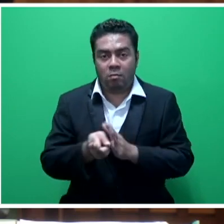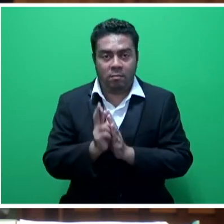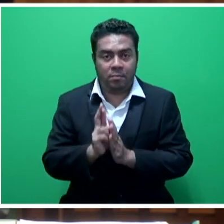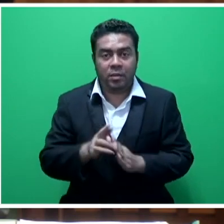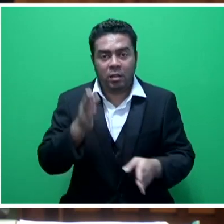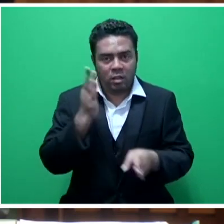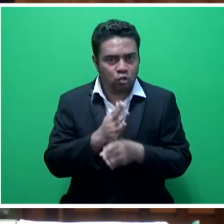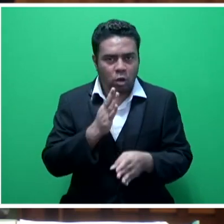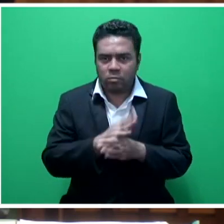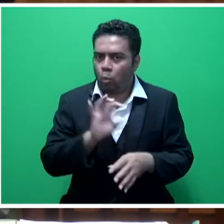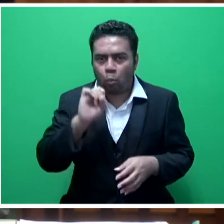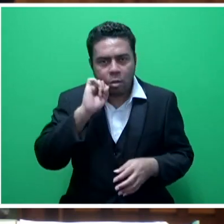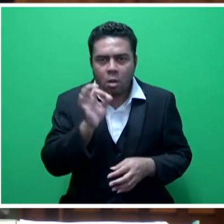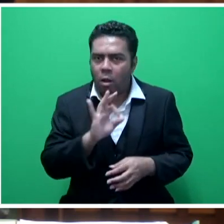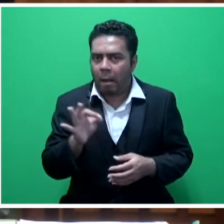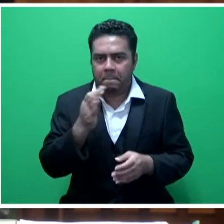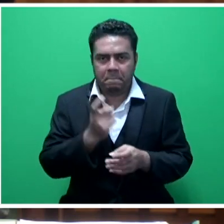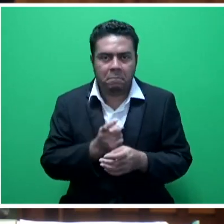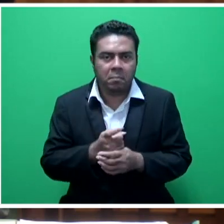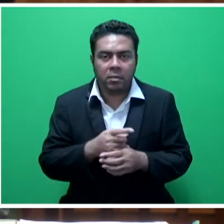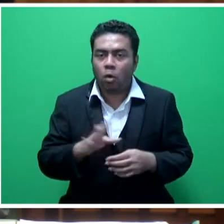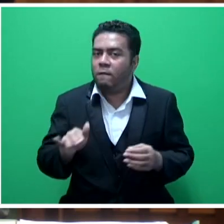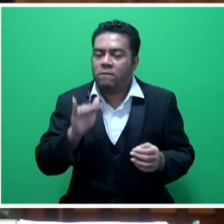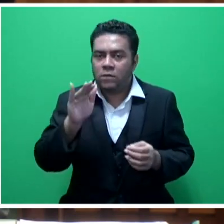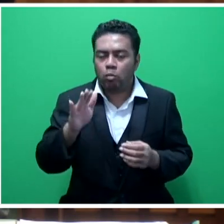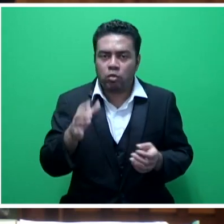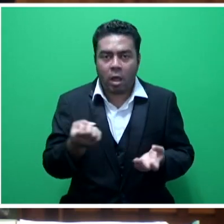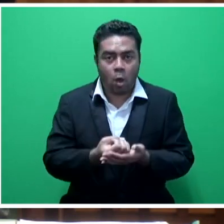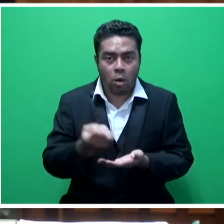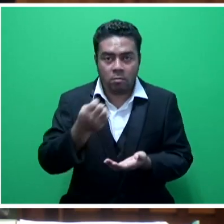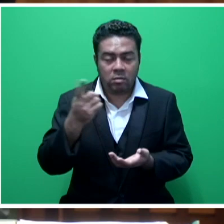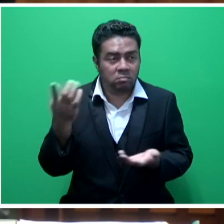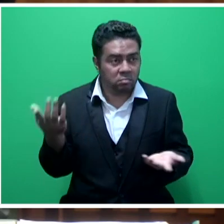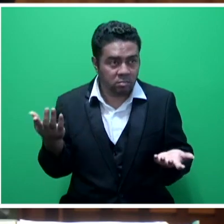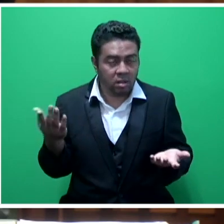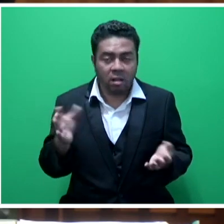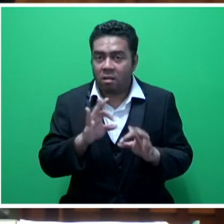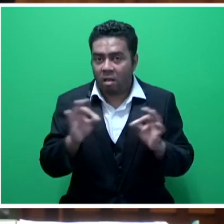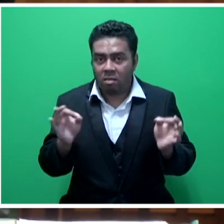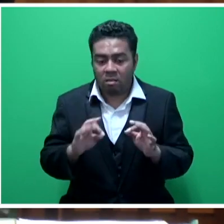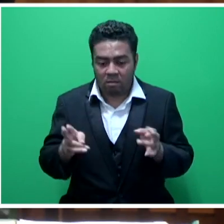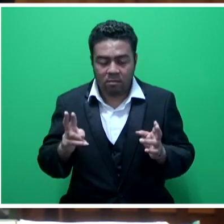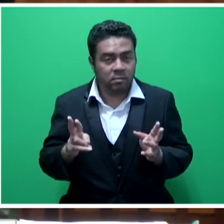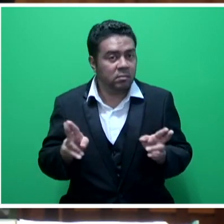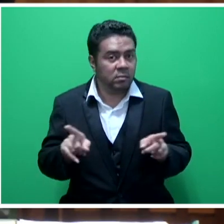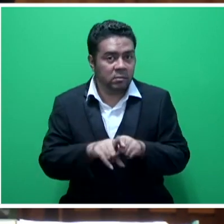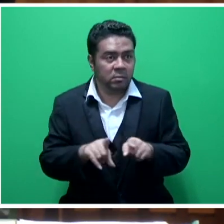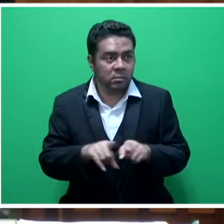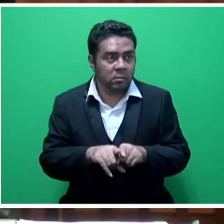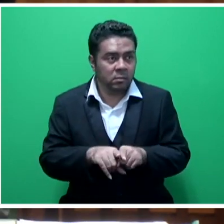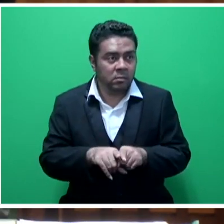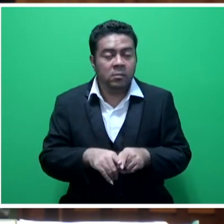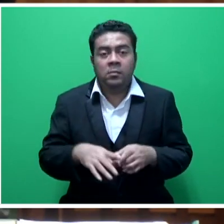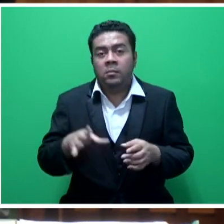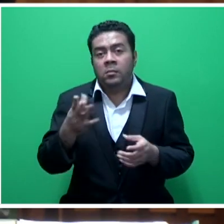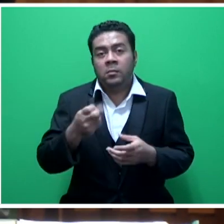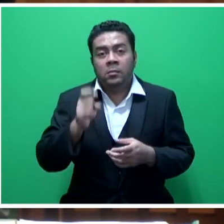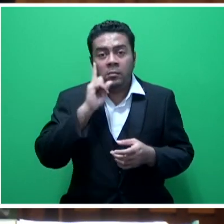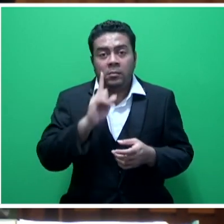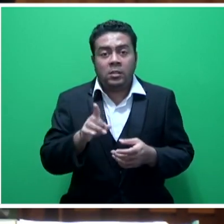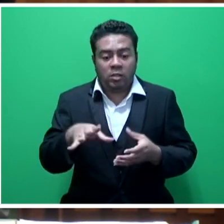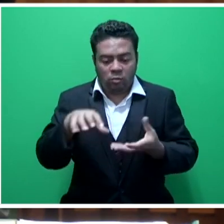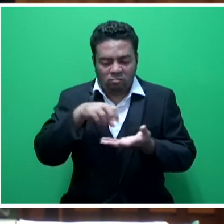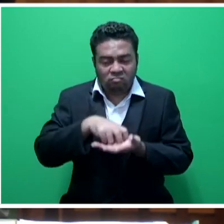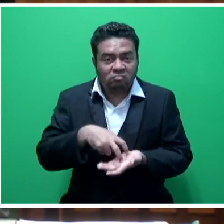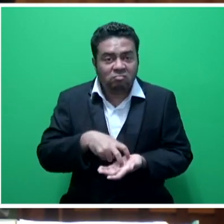jobs will not come back. There will be no future economic comeback. There will be no returning to life as it was. Instead, we will cement